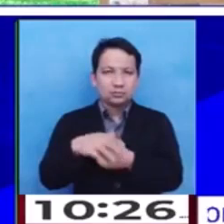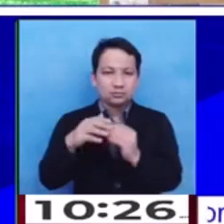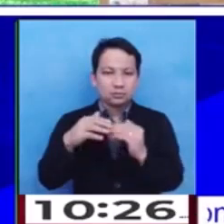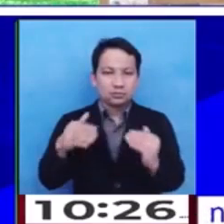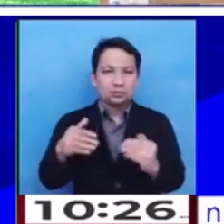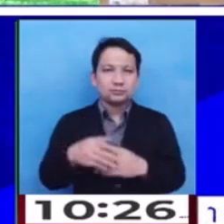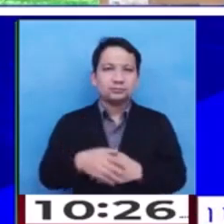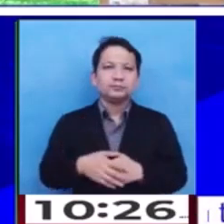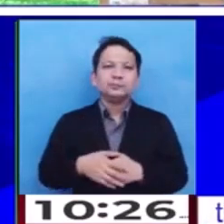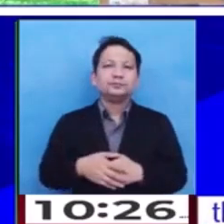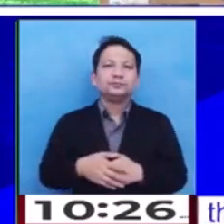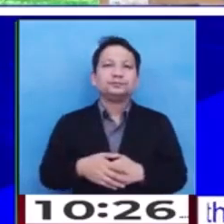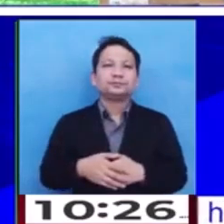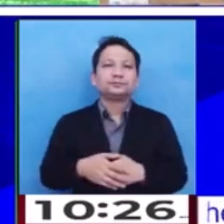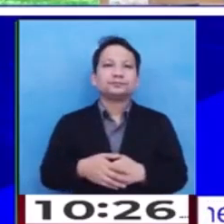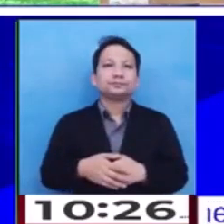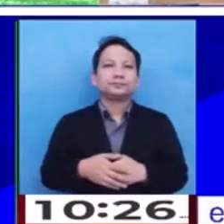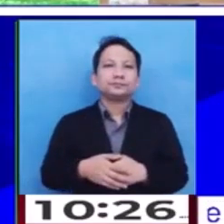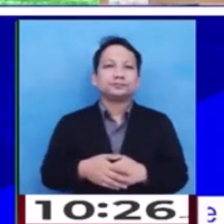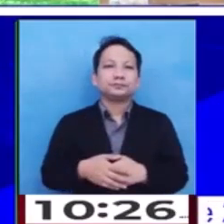side of the economy. No, it's